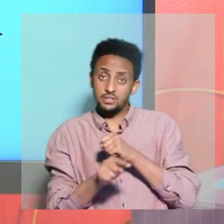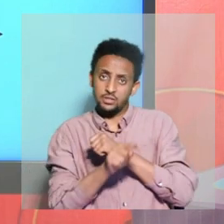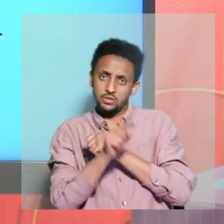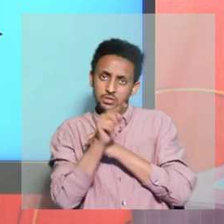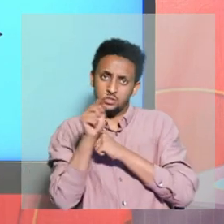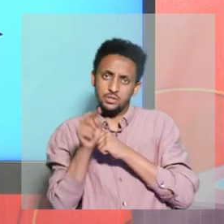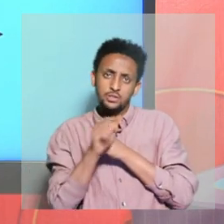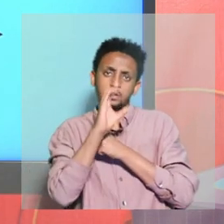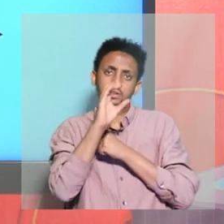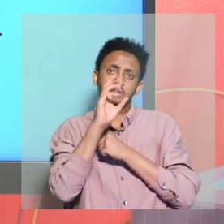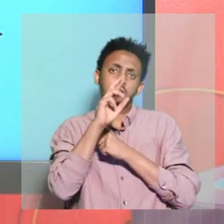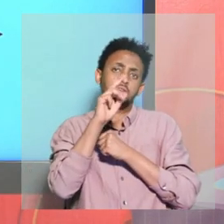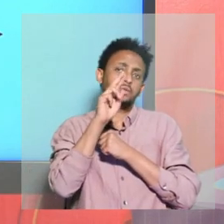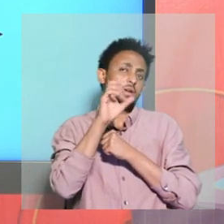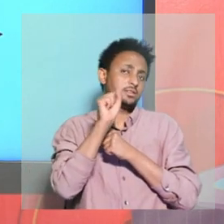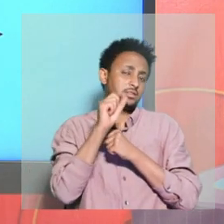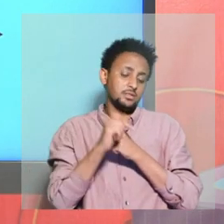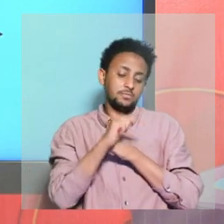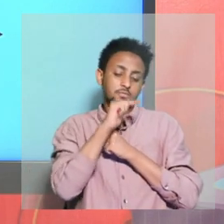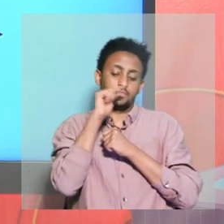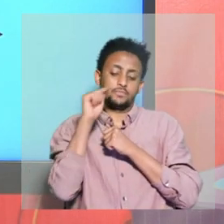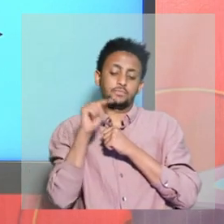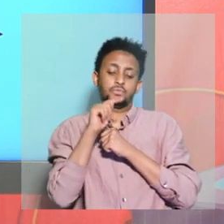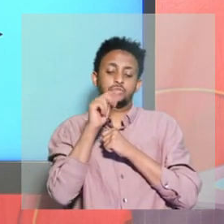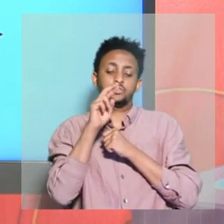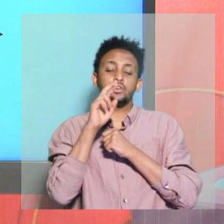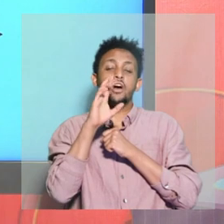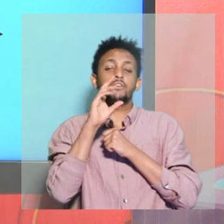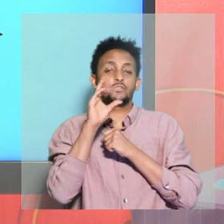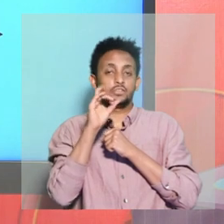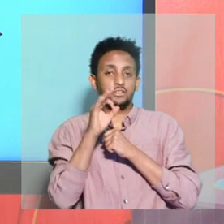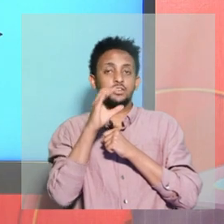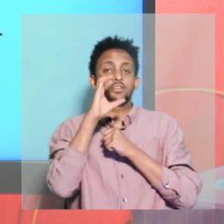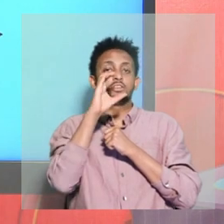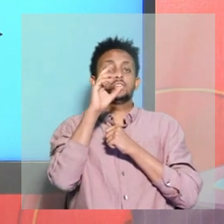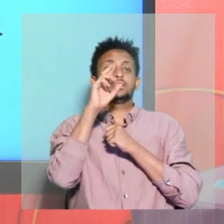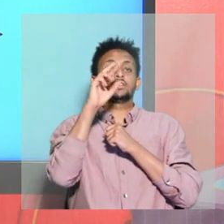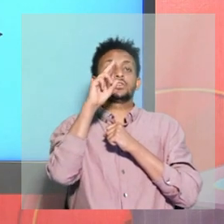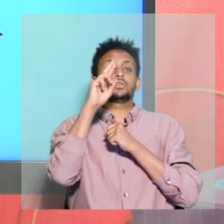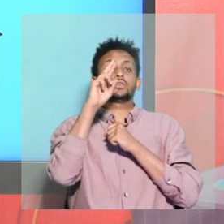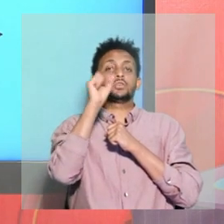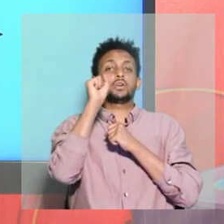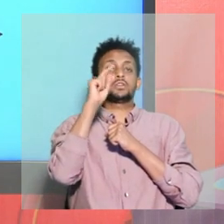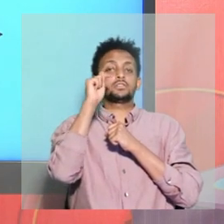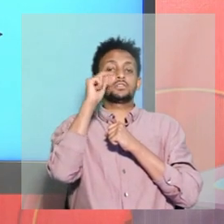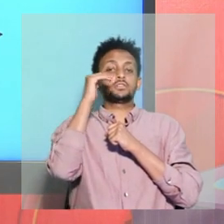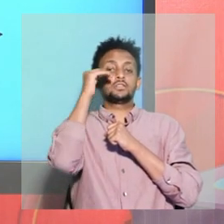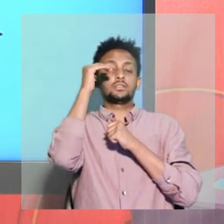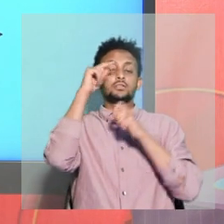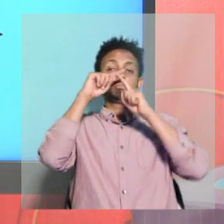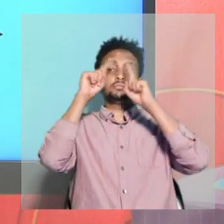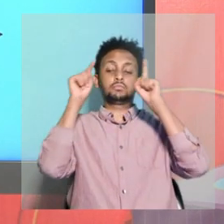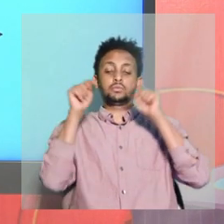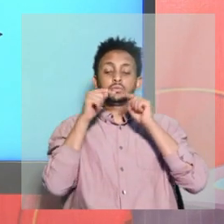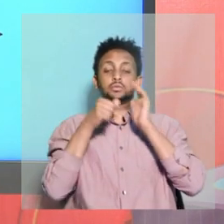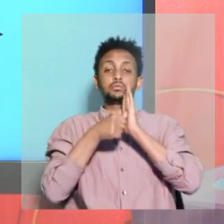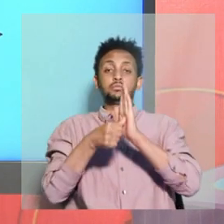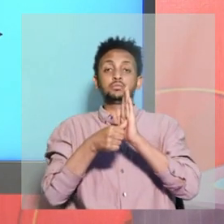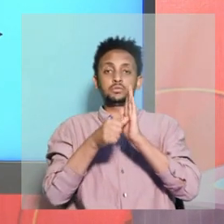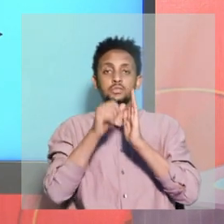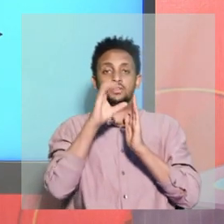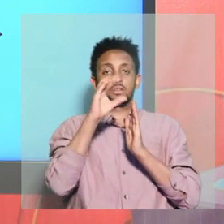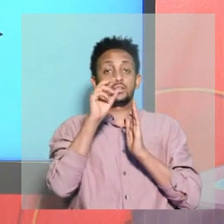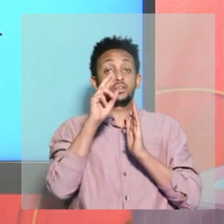the crest. This might be the trough, this might be the crest, and the broken line represents the